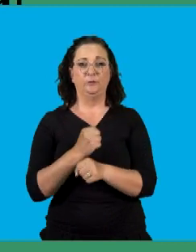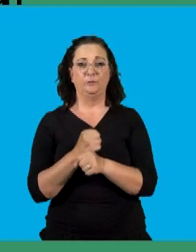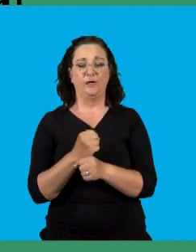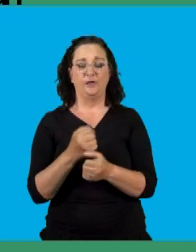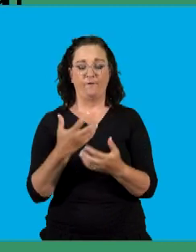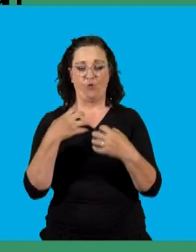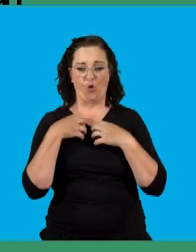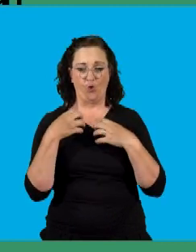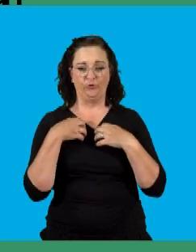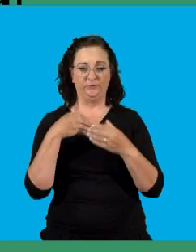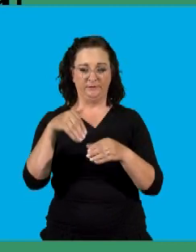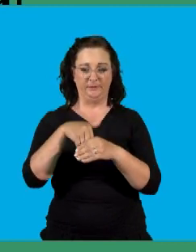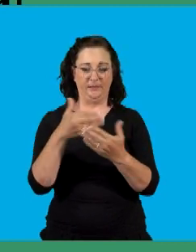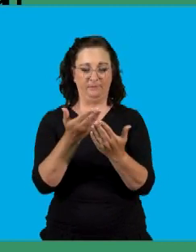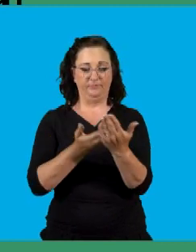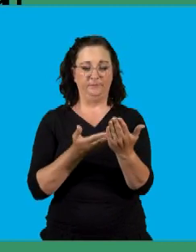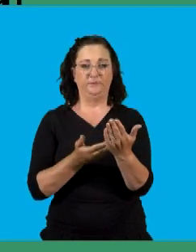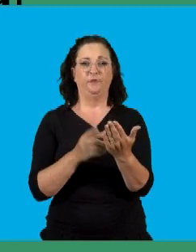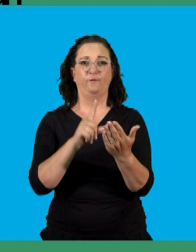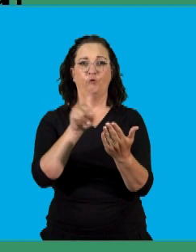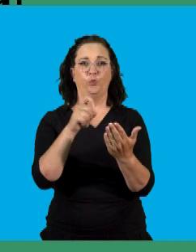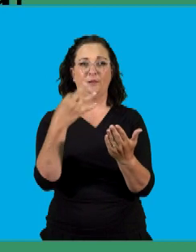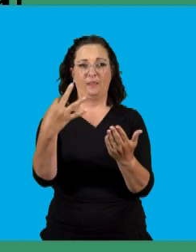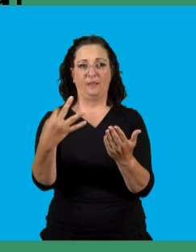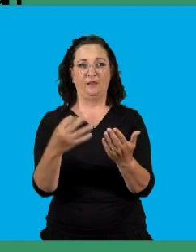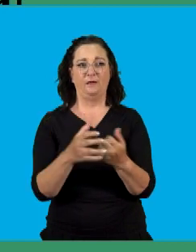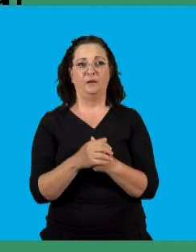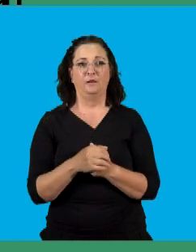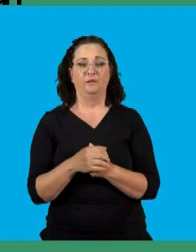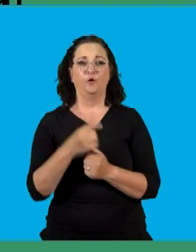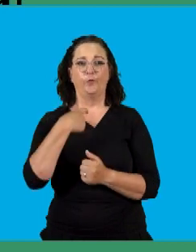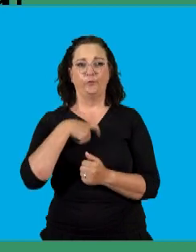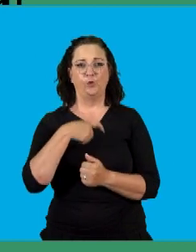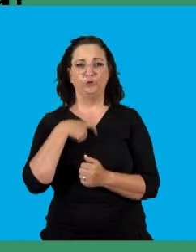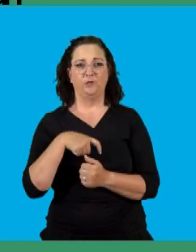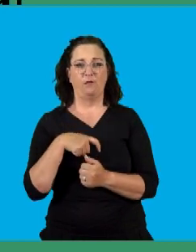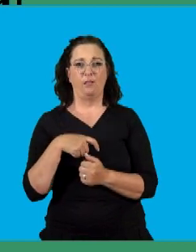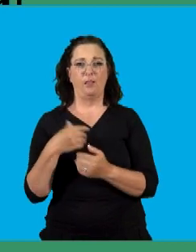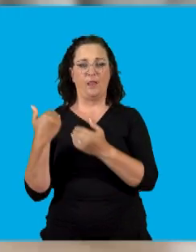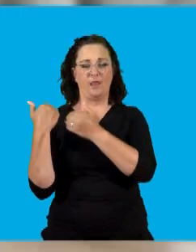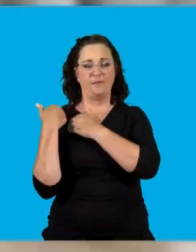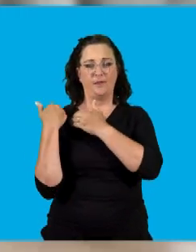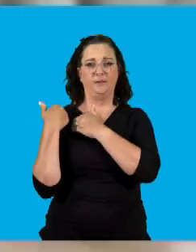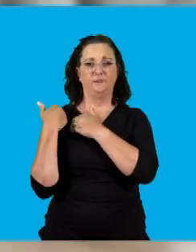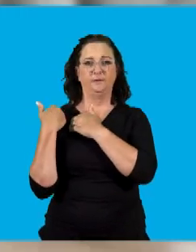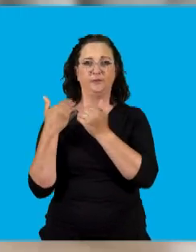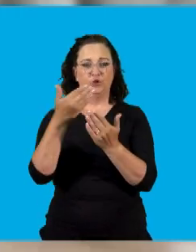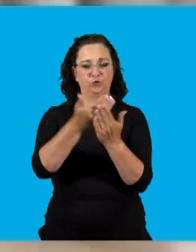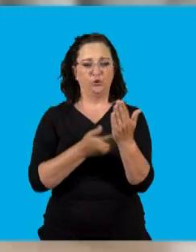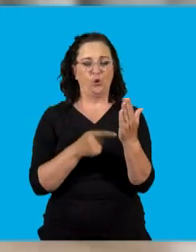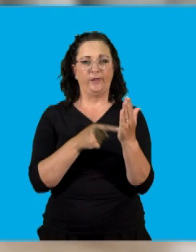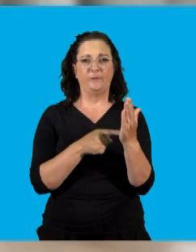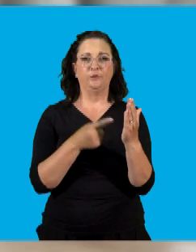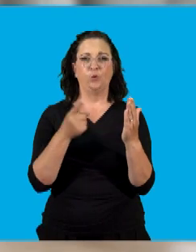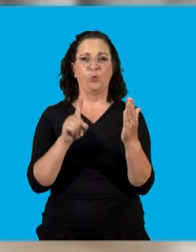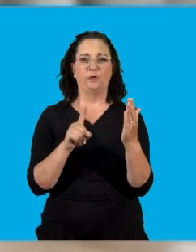form of ownership identified in question 3A, which is personal liability. So obviously that document